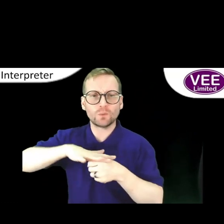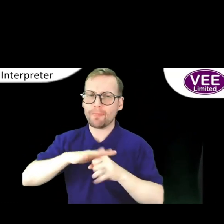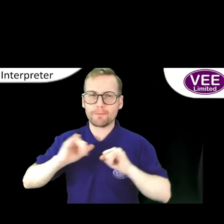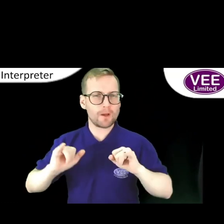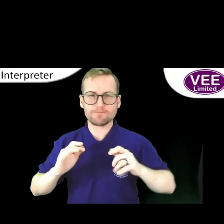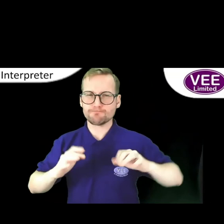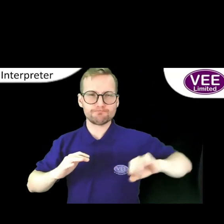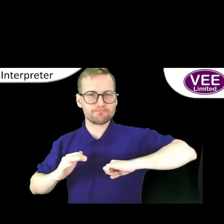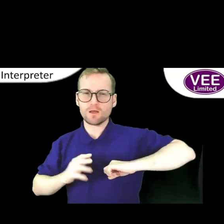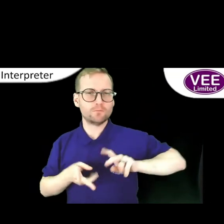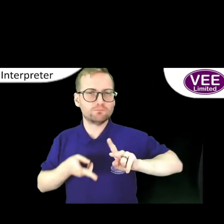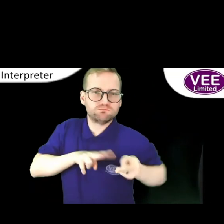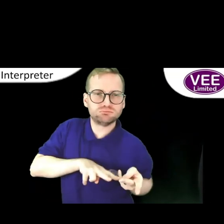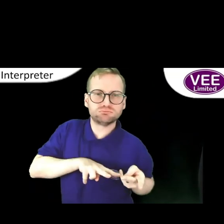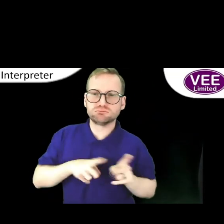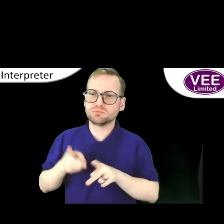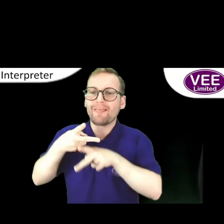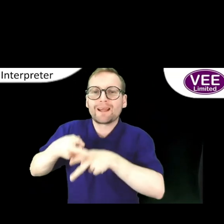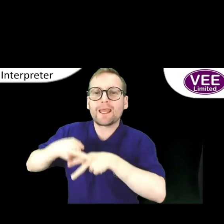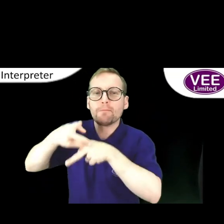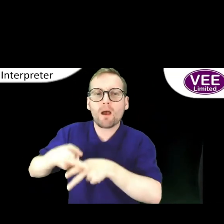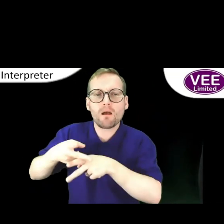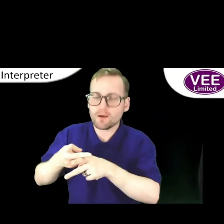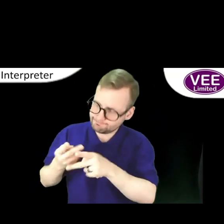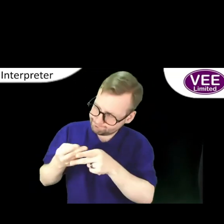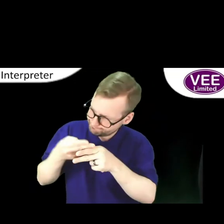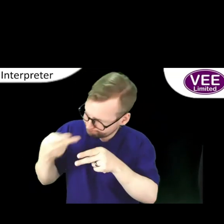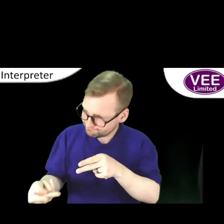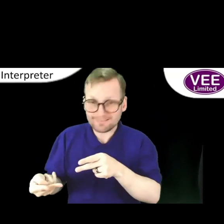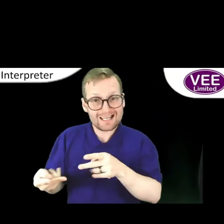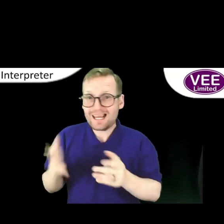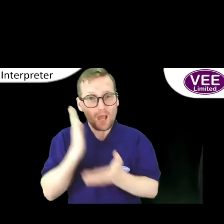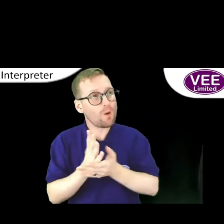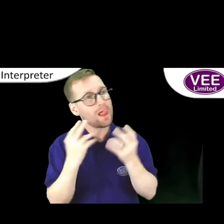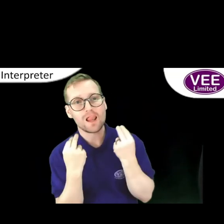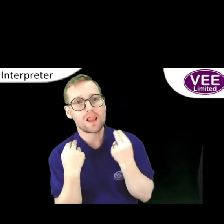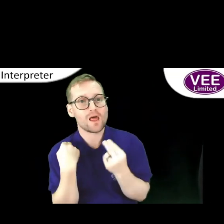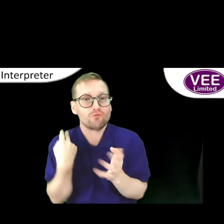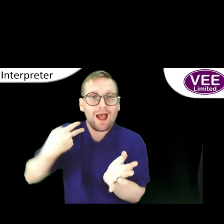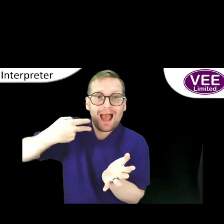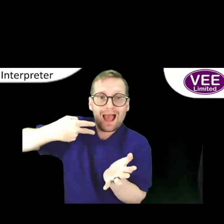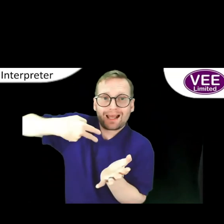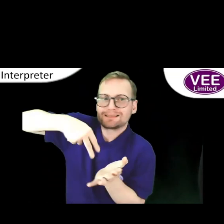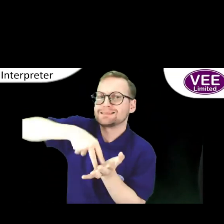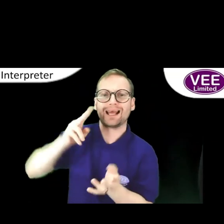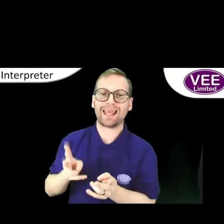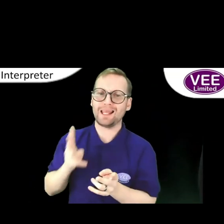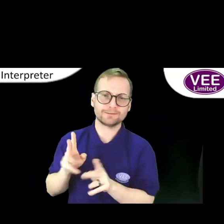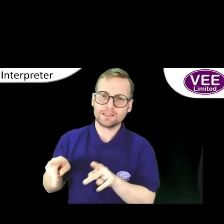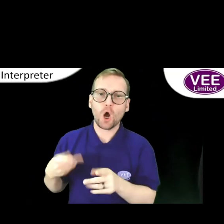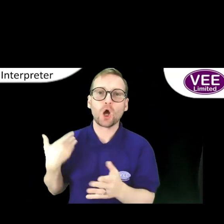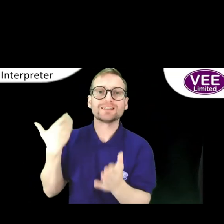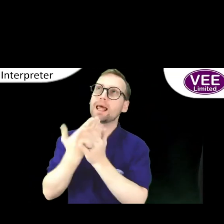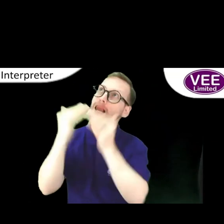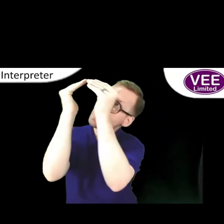head keeper Robert's lay. He never shall rise up again until the judgment